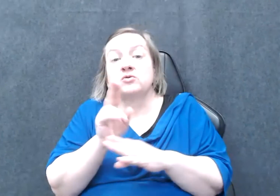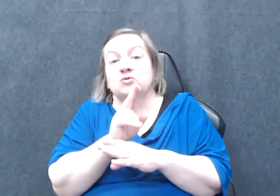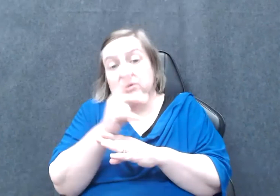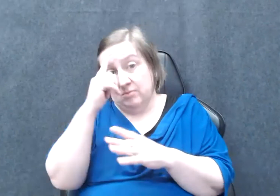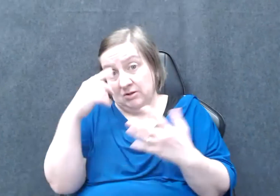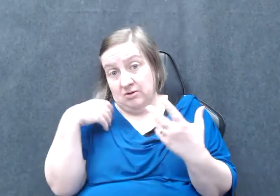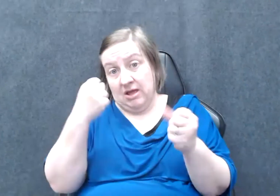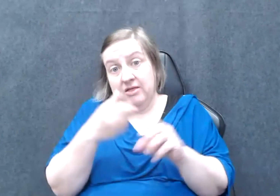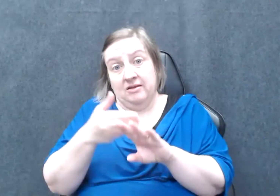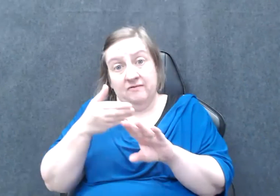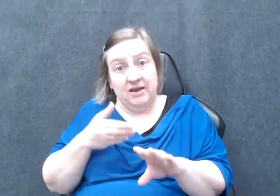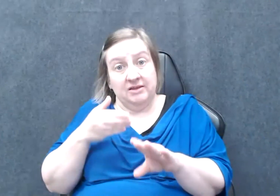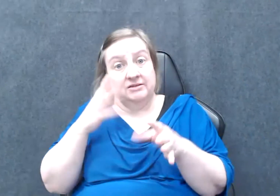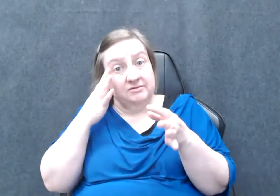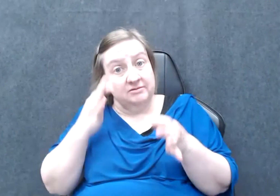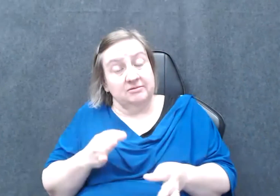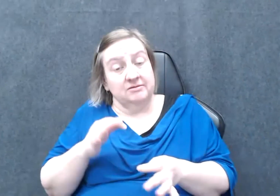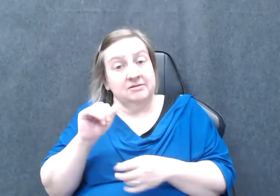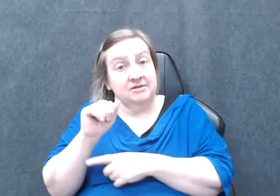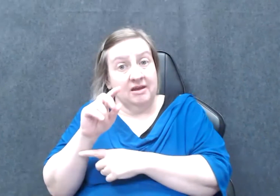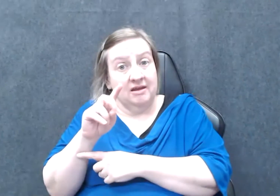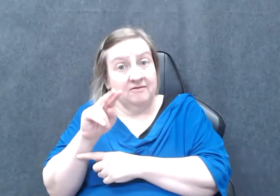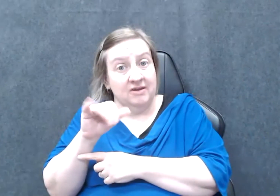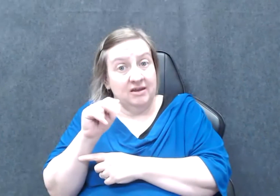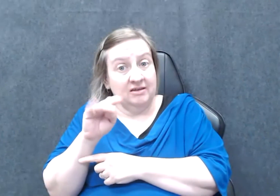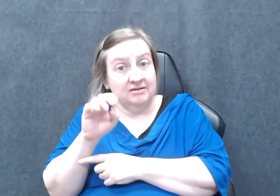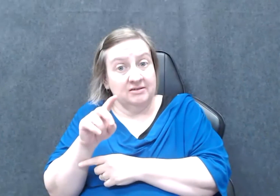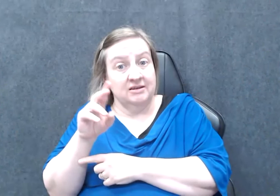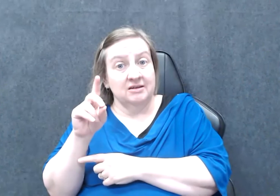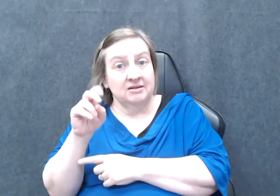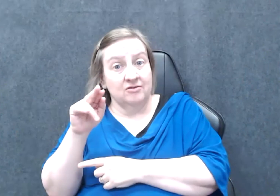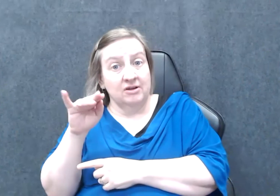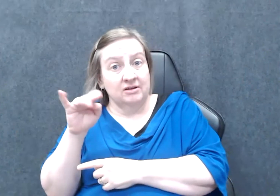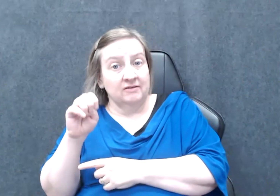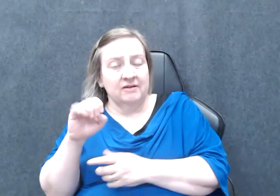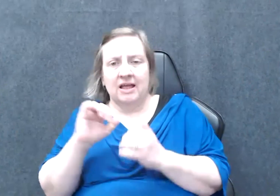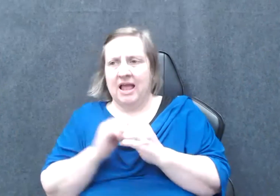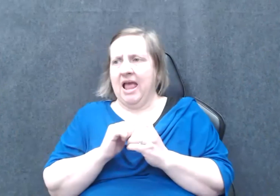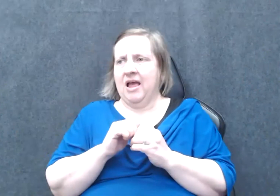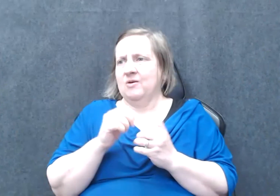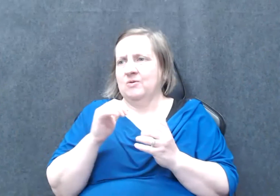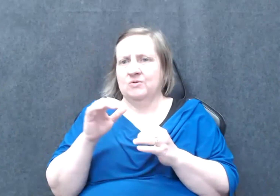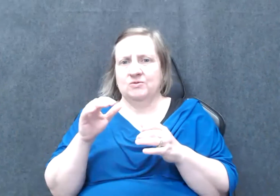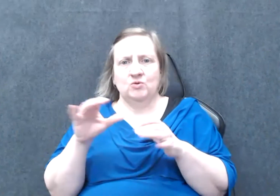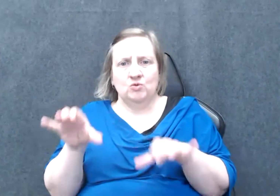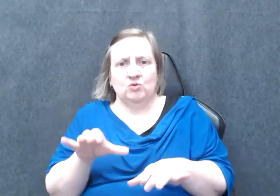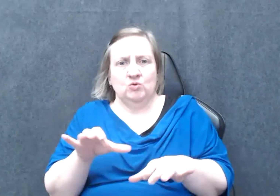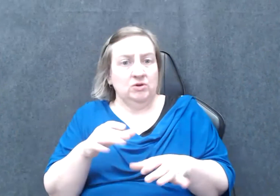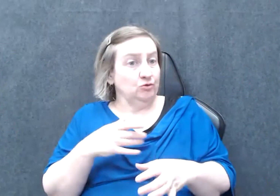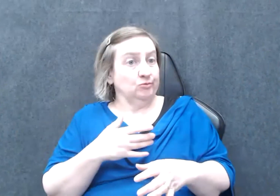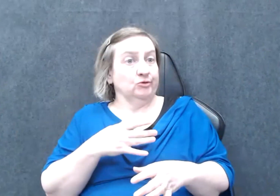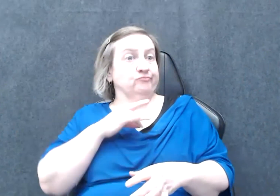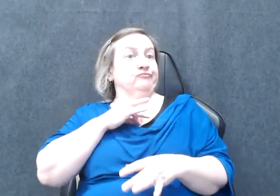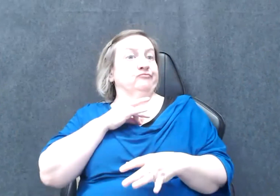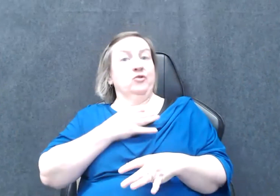advanced directives has been, how do you do it? Like, are people supposed to carry it on a USB stick around their neck? Like, how do they create